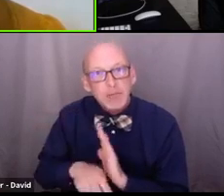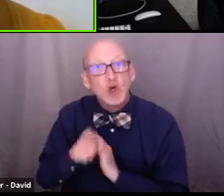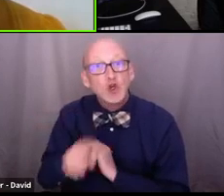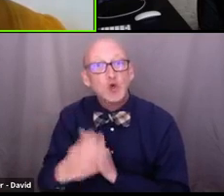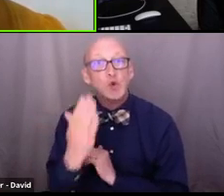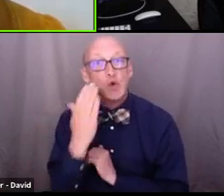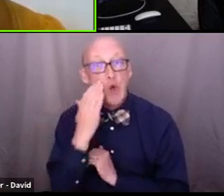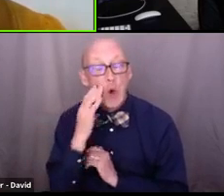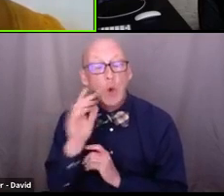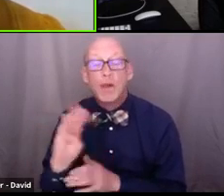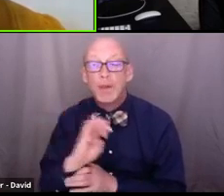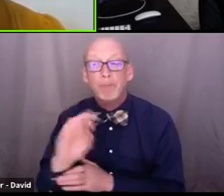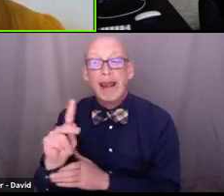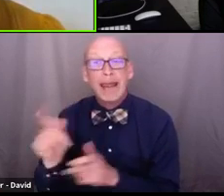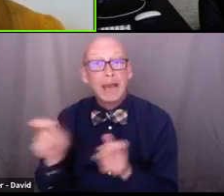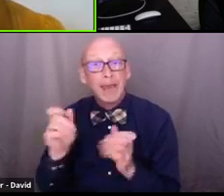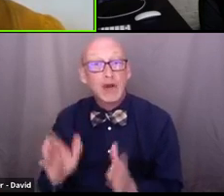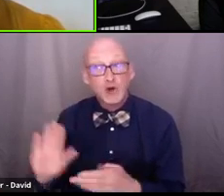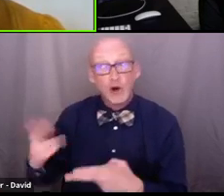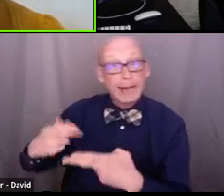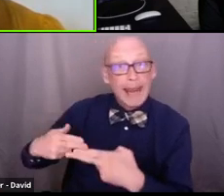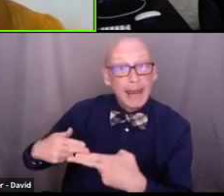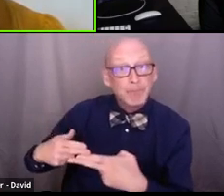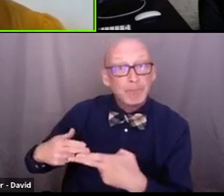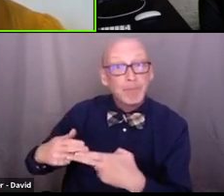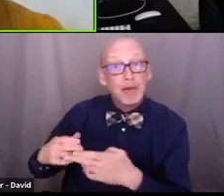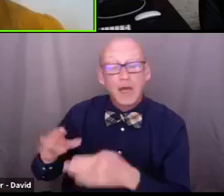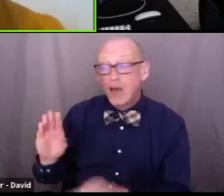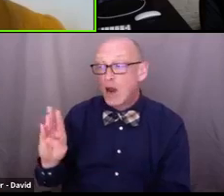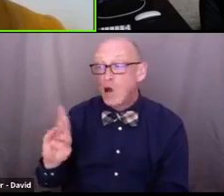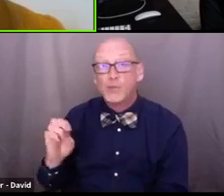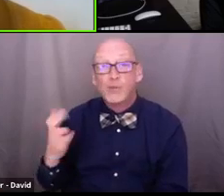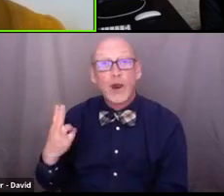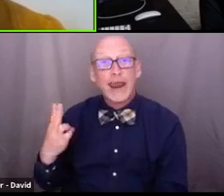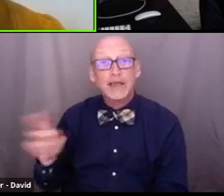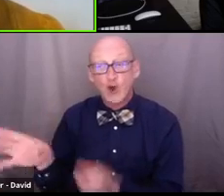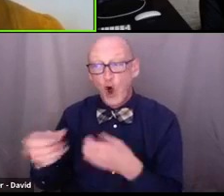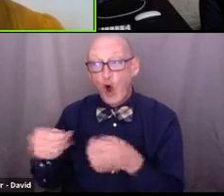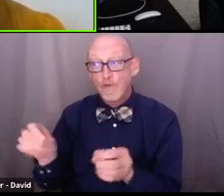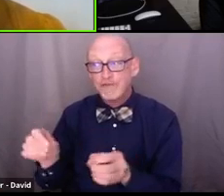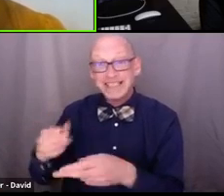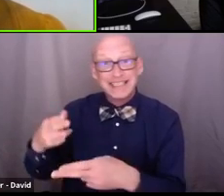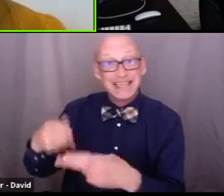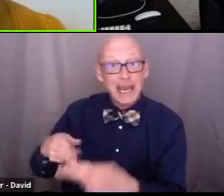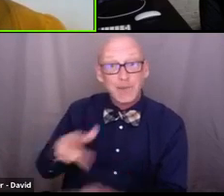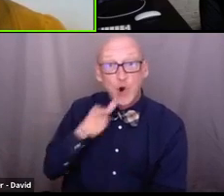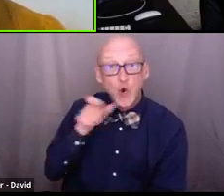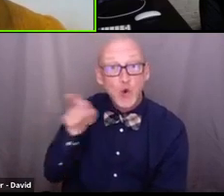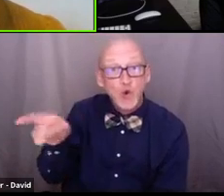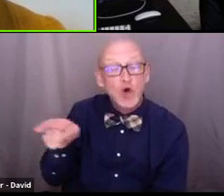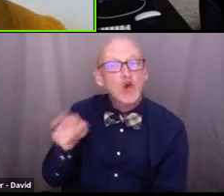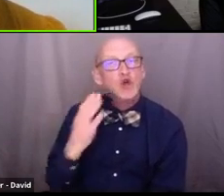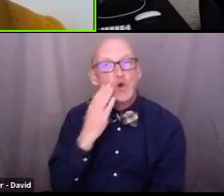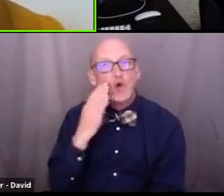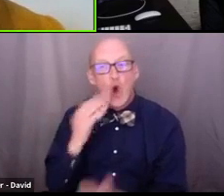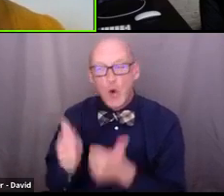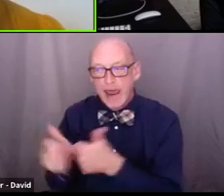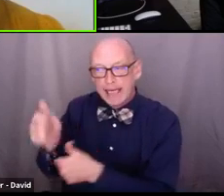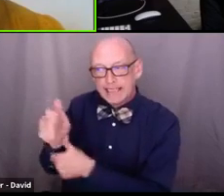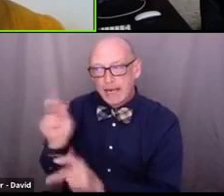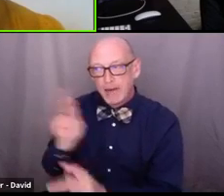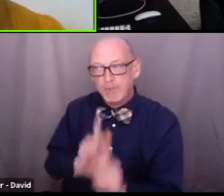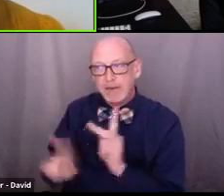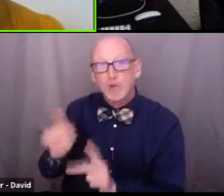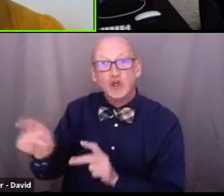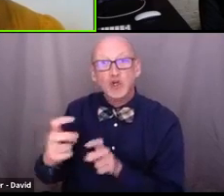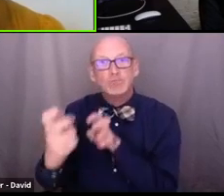banking manager name, your branch manager name? Do you know the execs at that bank? You know, do you have conversations with them? Do you sit